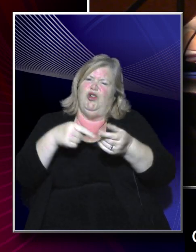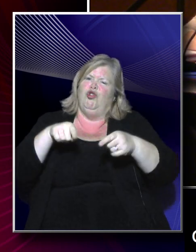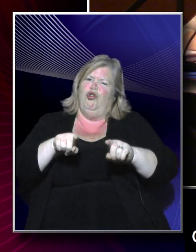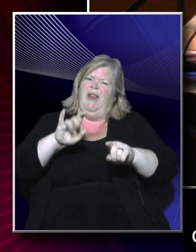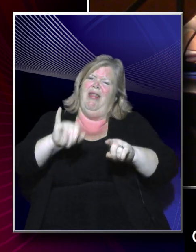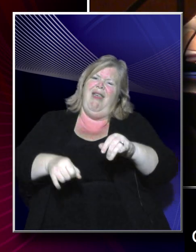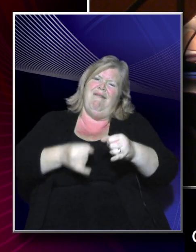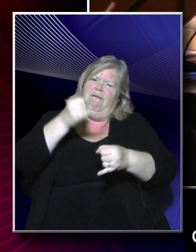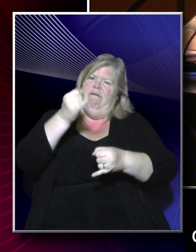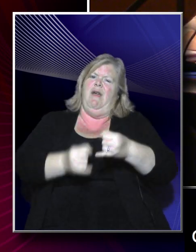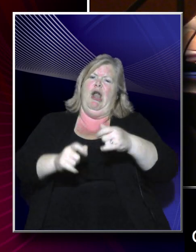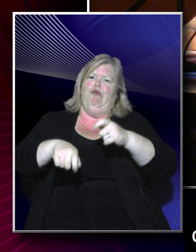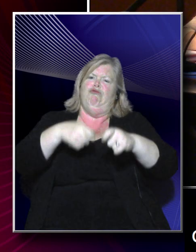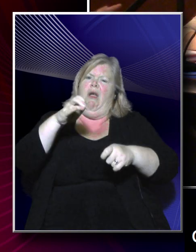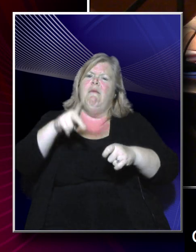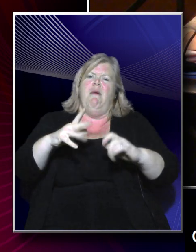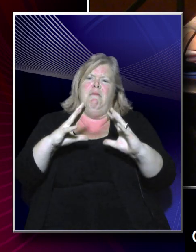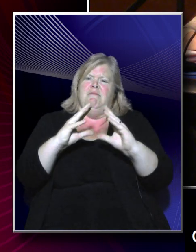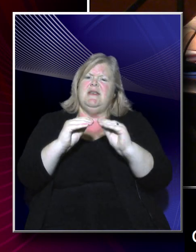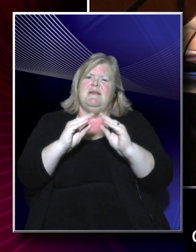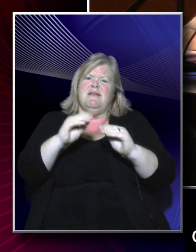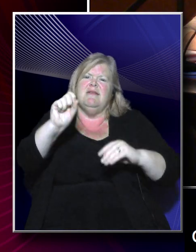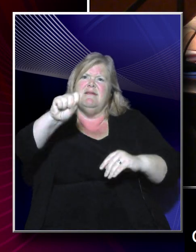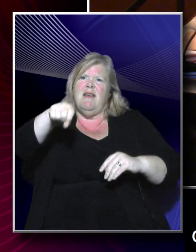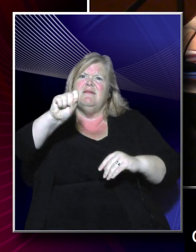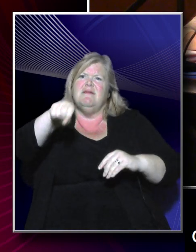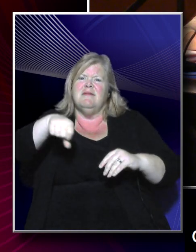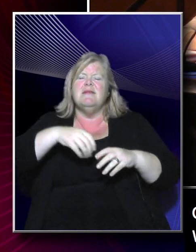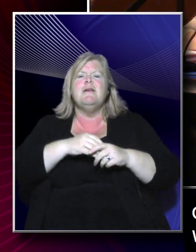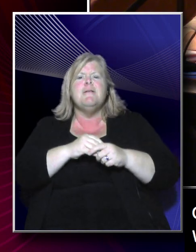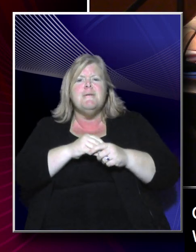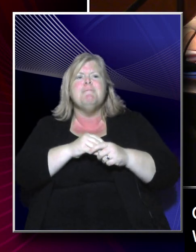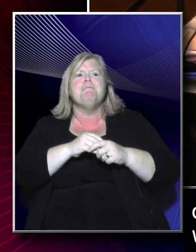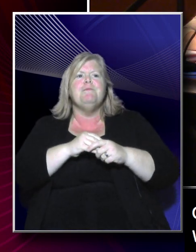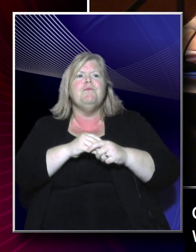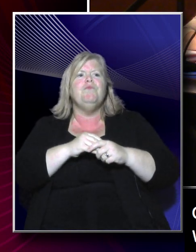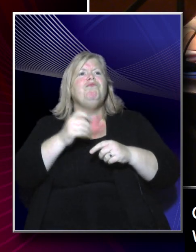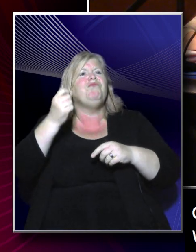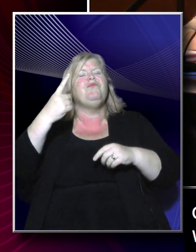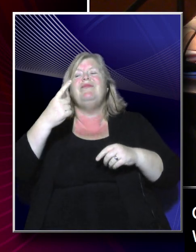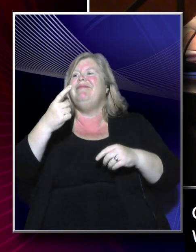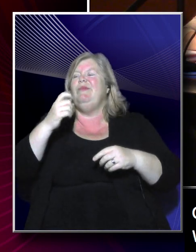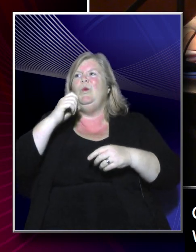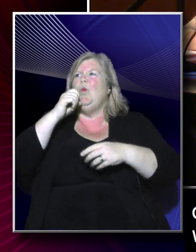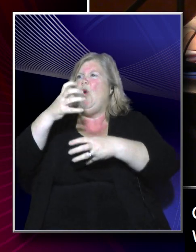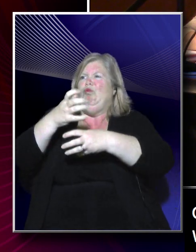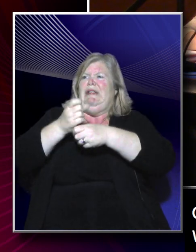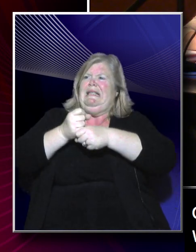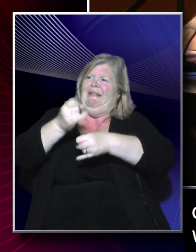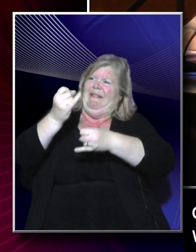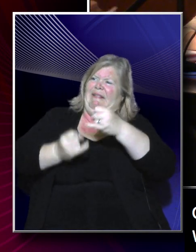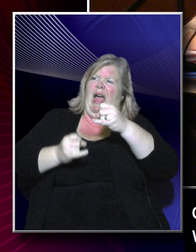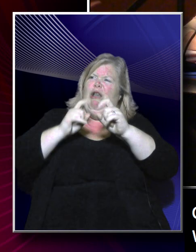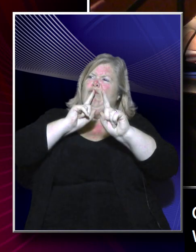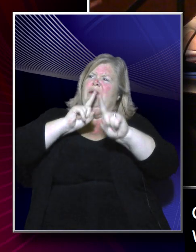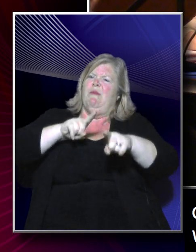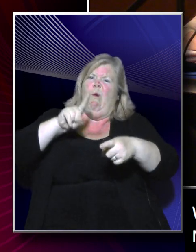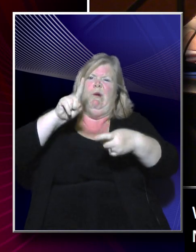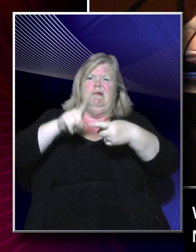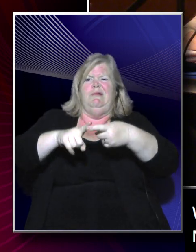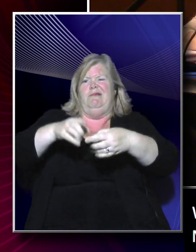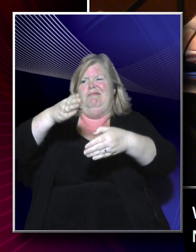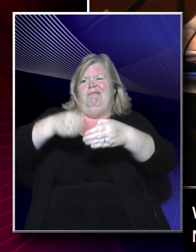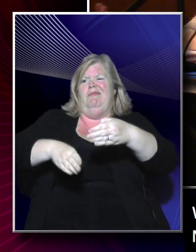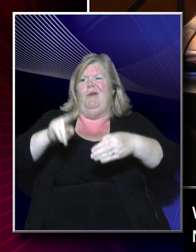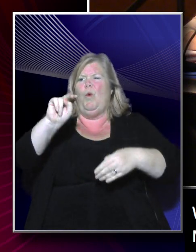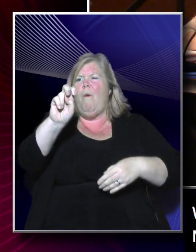meeting. And although we won't get a report until, I think, the end of November, there were